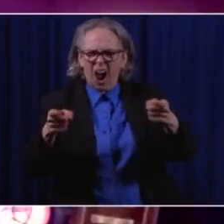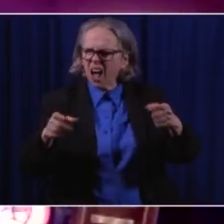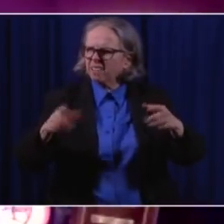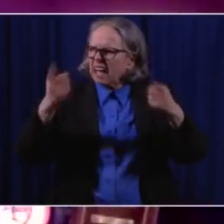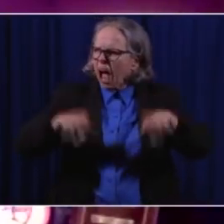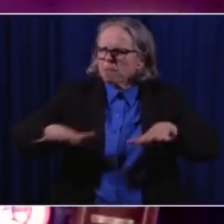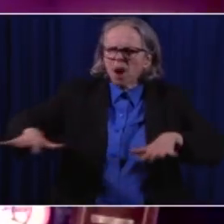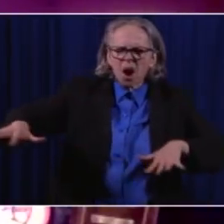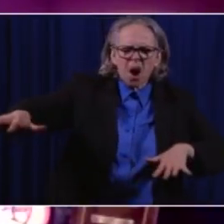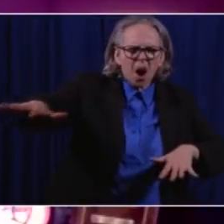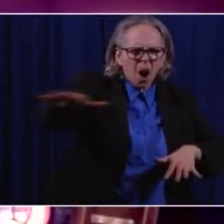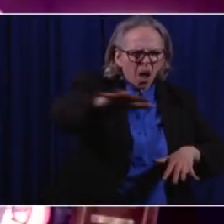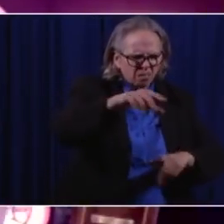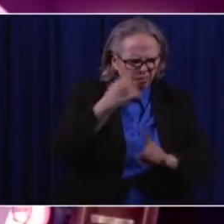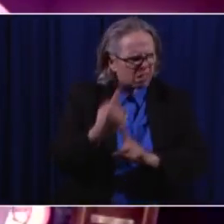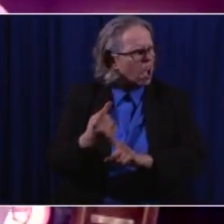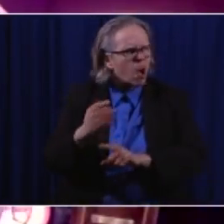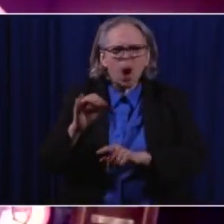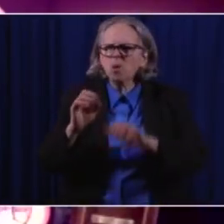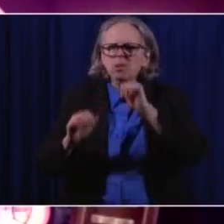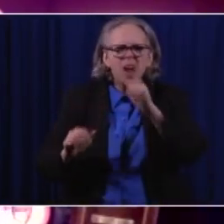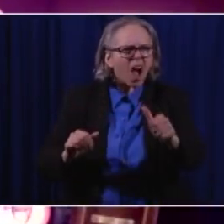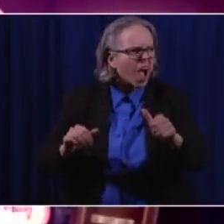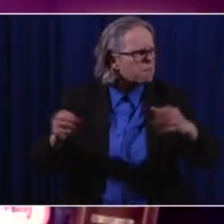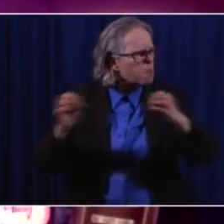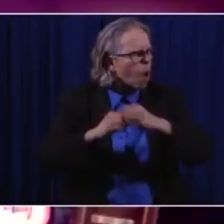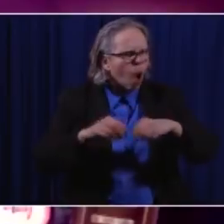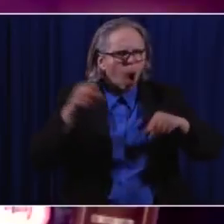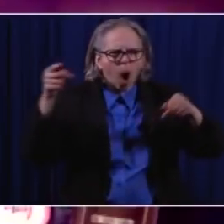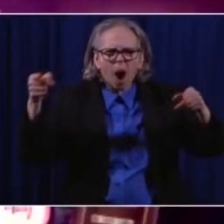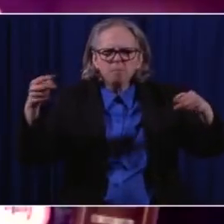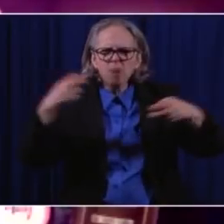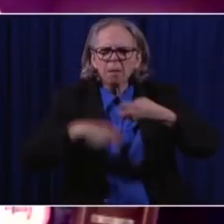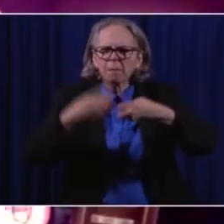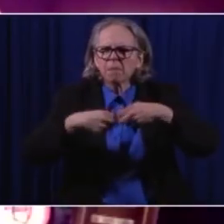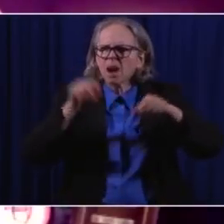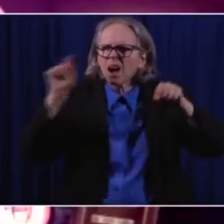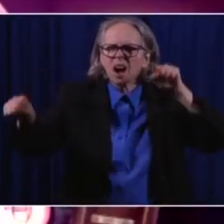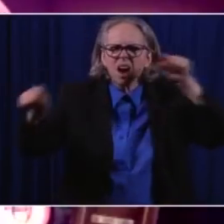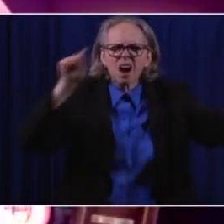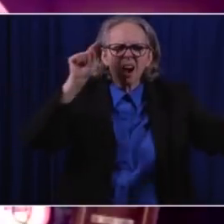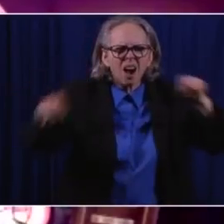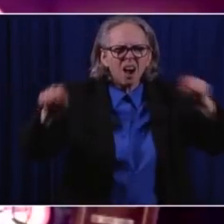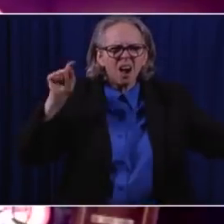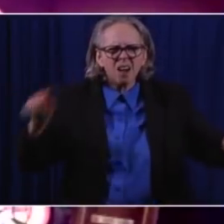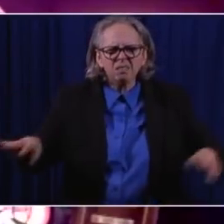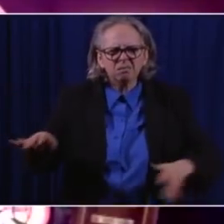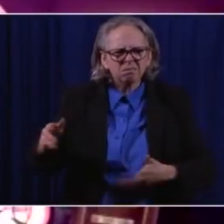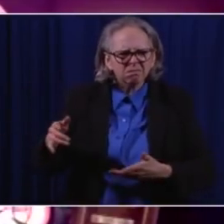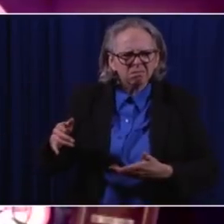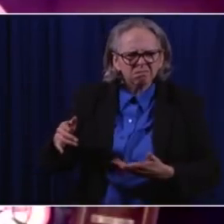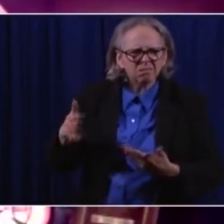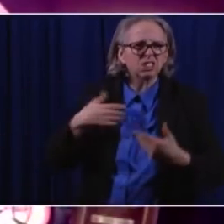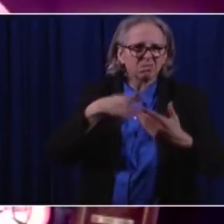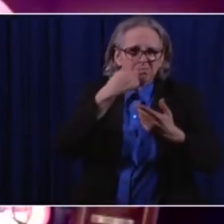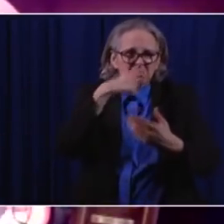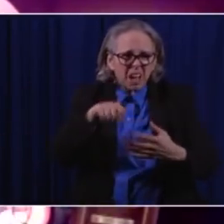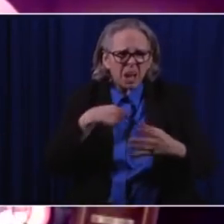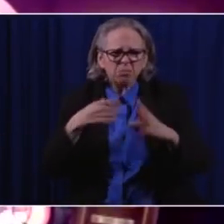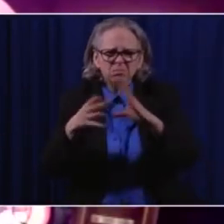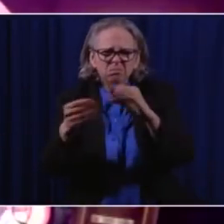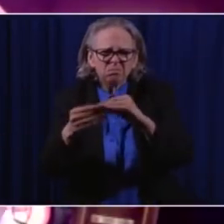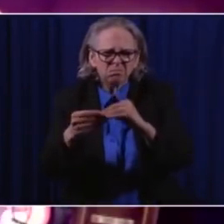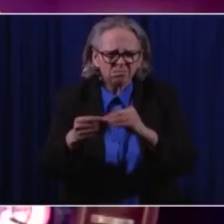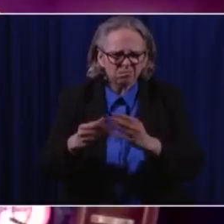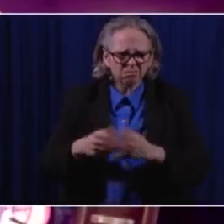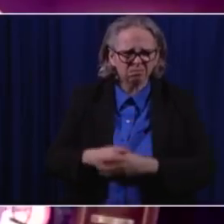unique, and we need to figure this out. Let me give you a couple, if you would, comments that I follow up on. Aaron